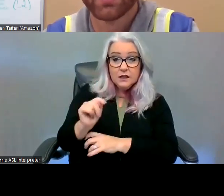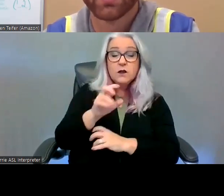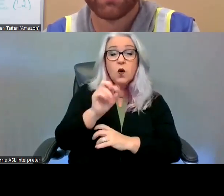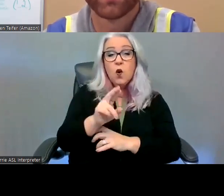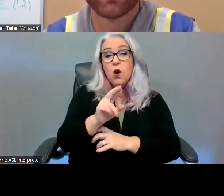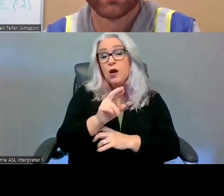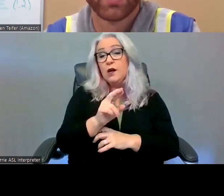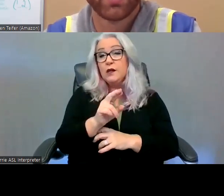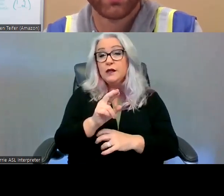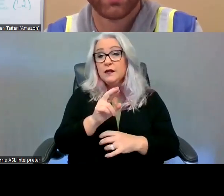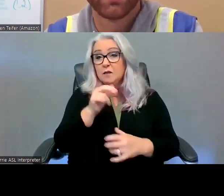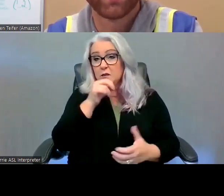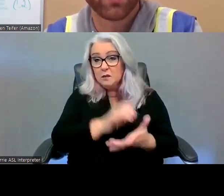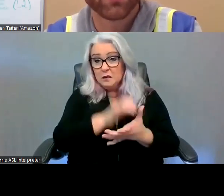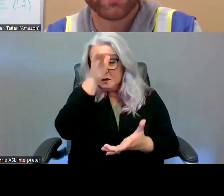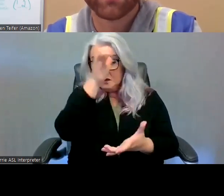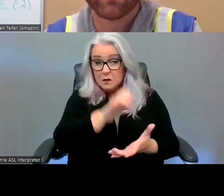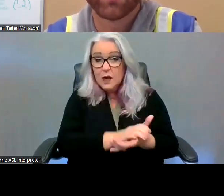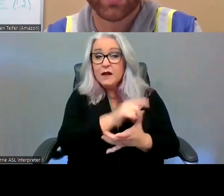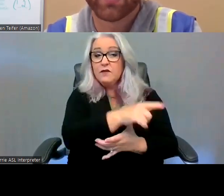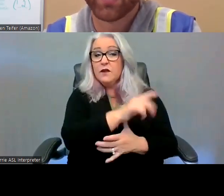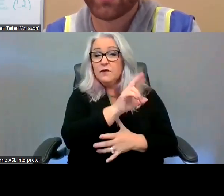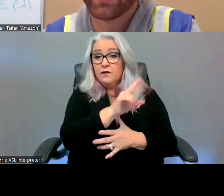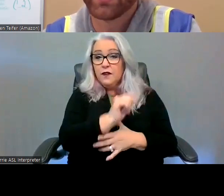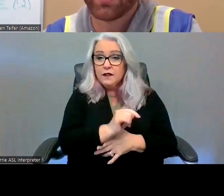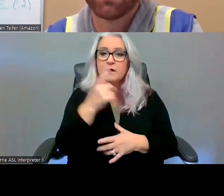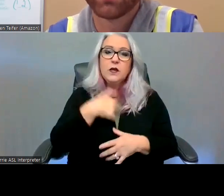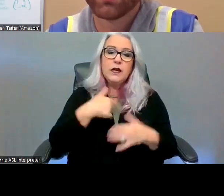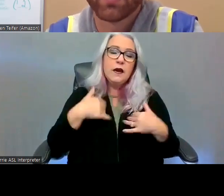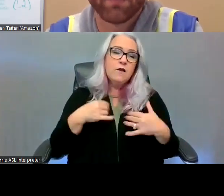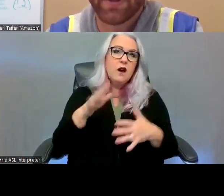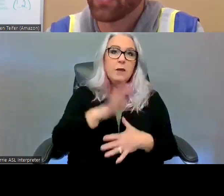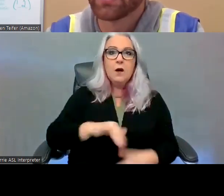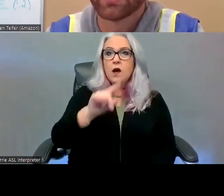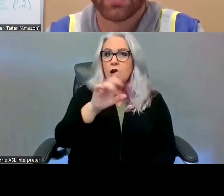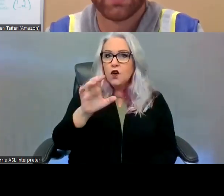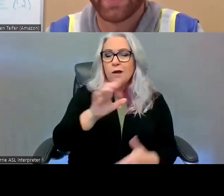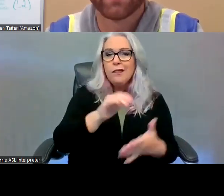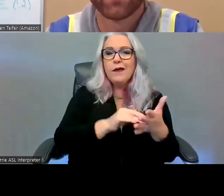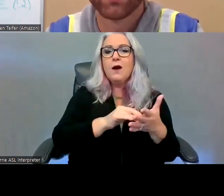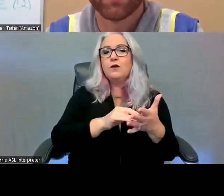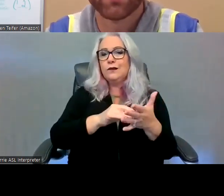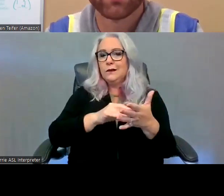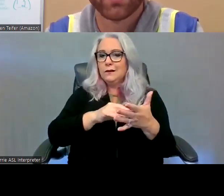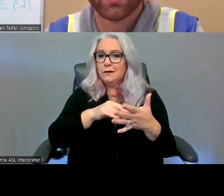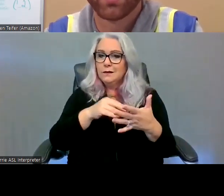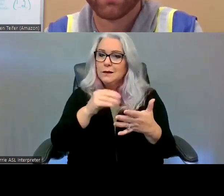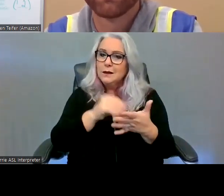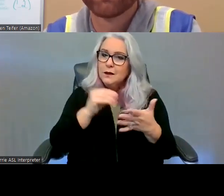apply. There's about 100,000 retired military, student veterans, active duty